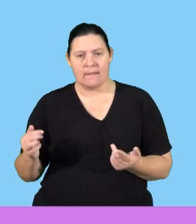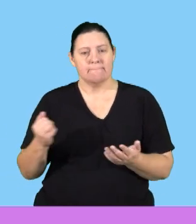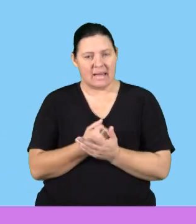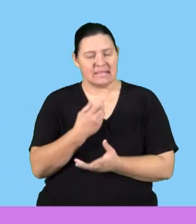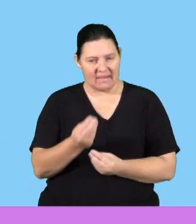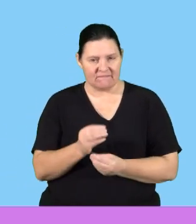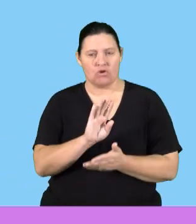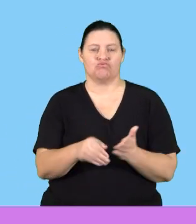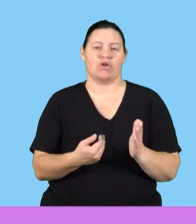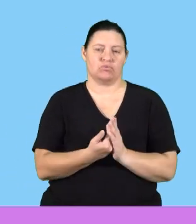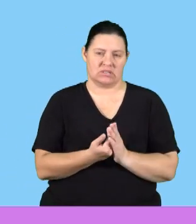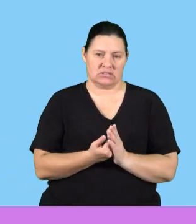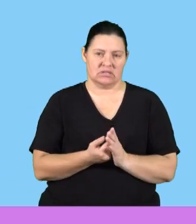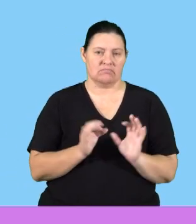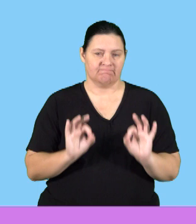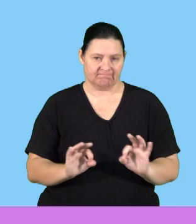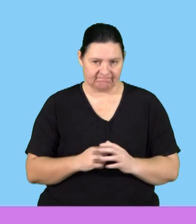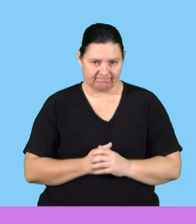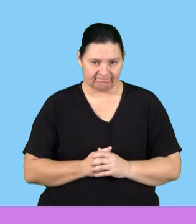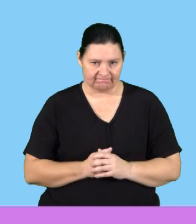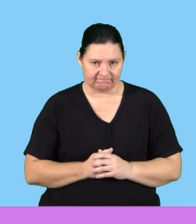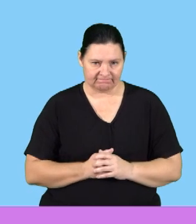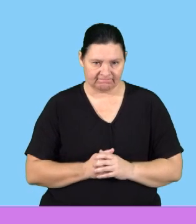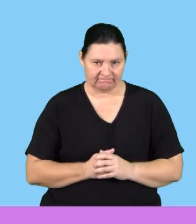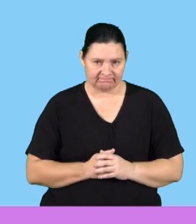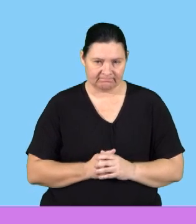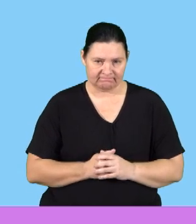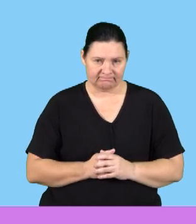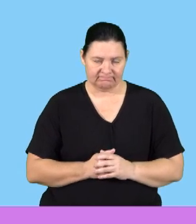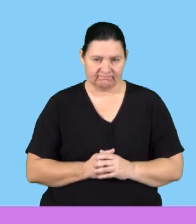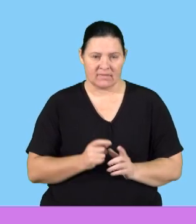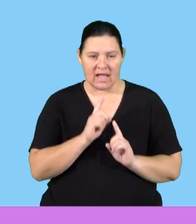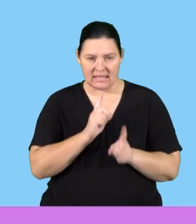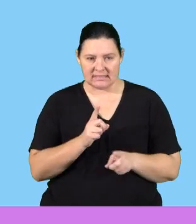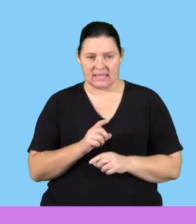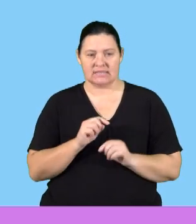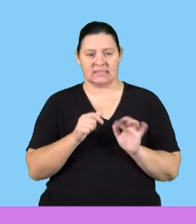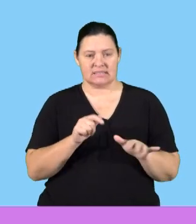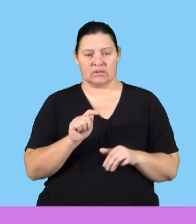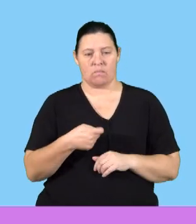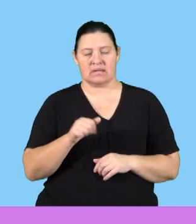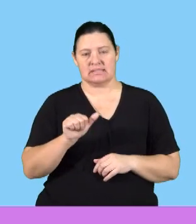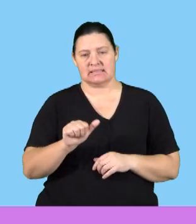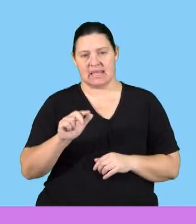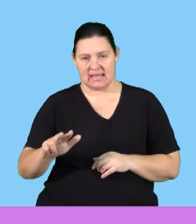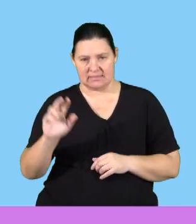unit, as long as your rounding is correct. So the answer is